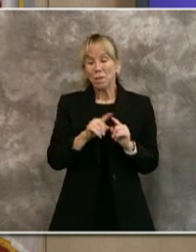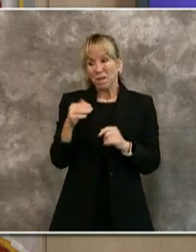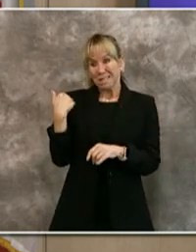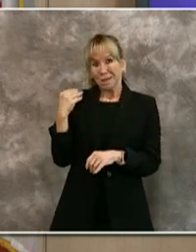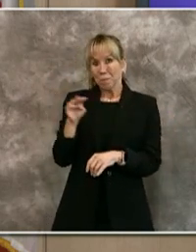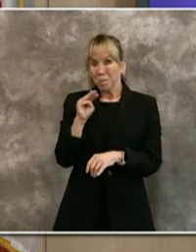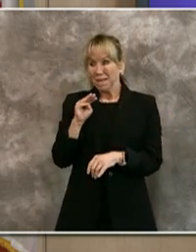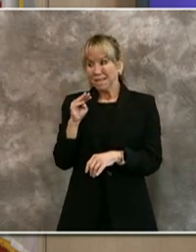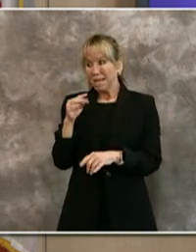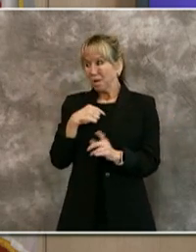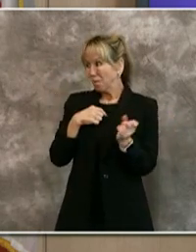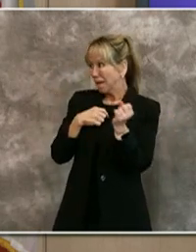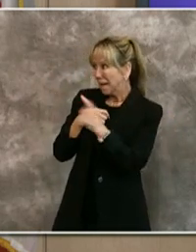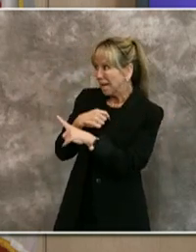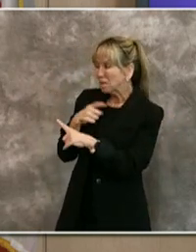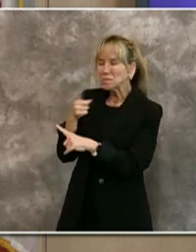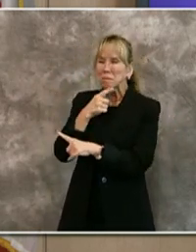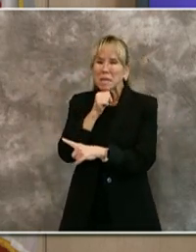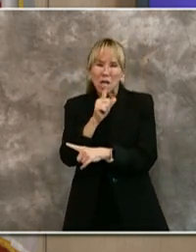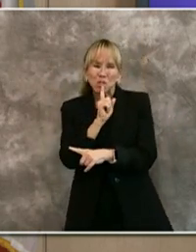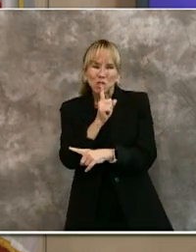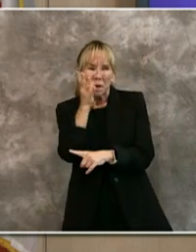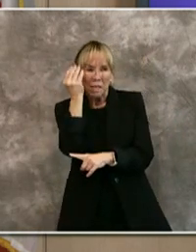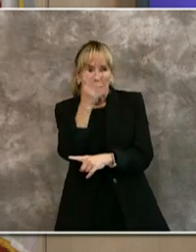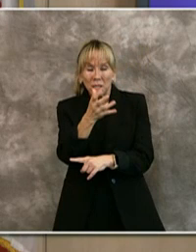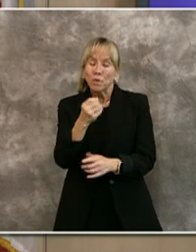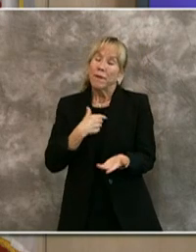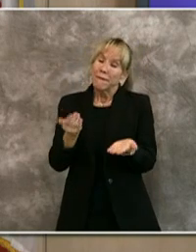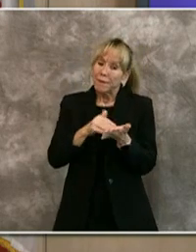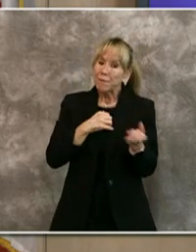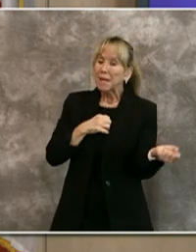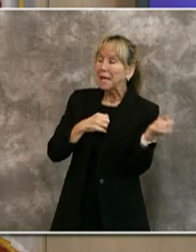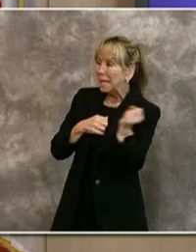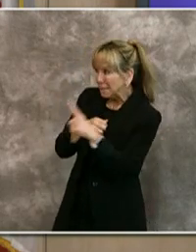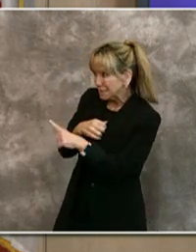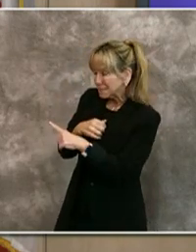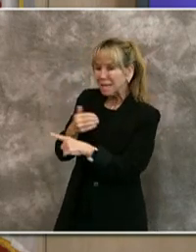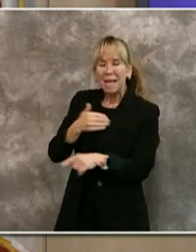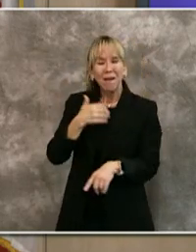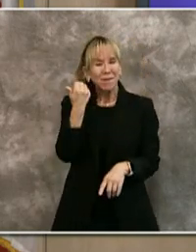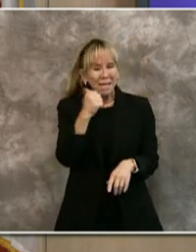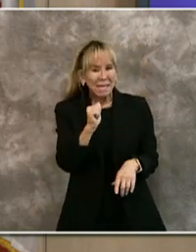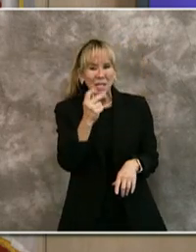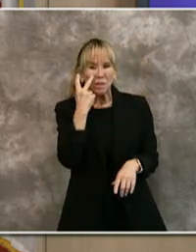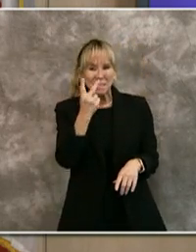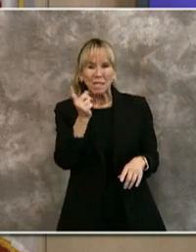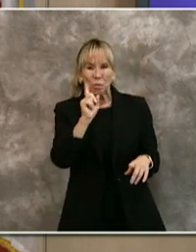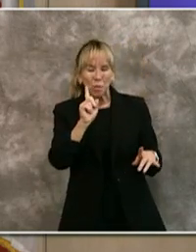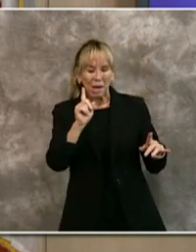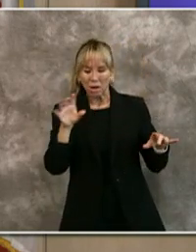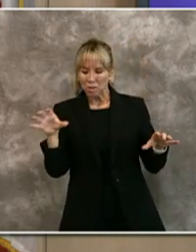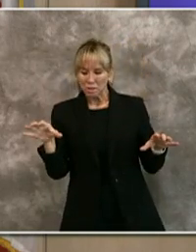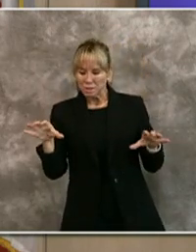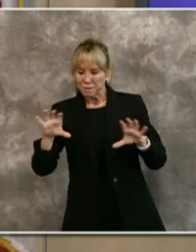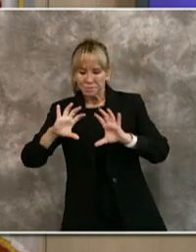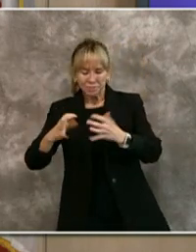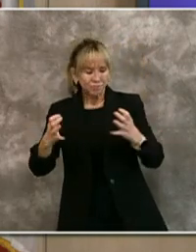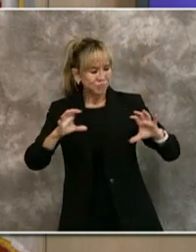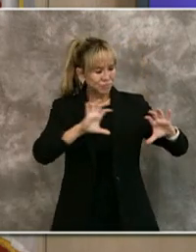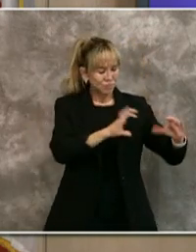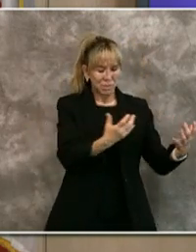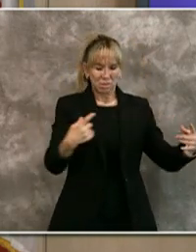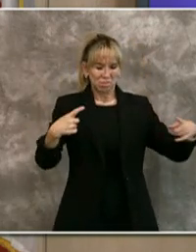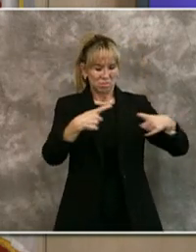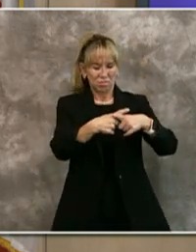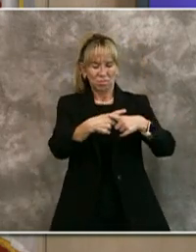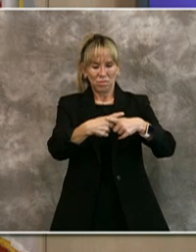we'll get back to you. I haven't heard anything, so I'm asking again, do we have any kind of cross-cutting themes as